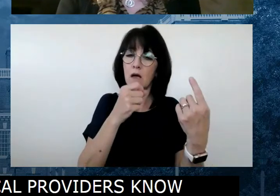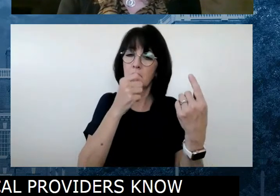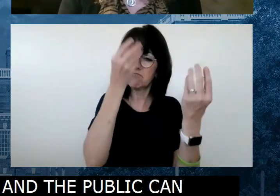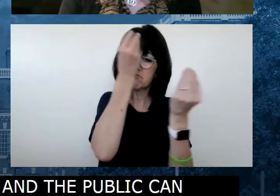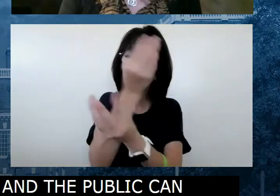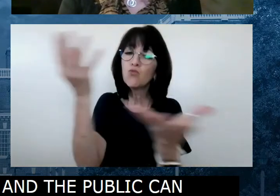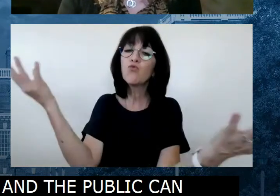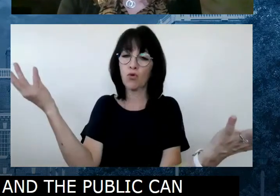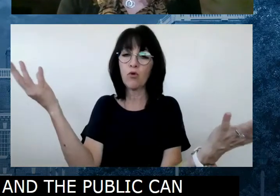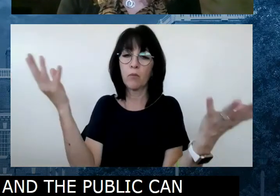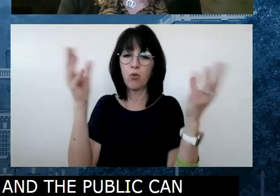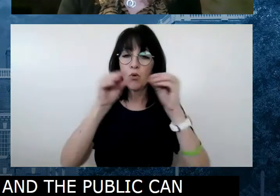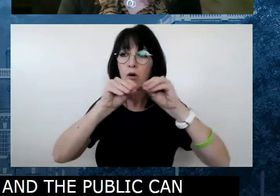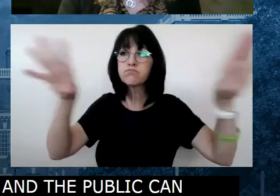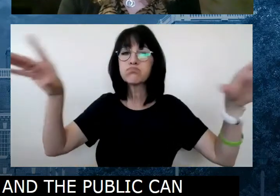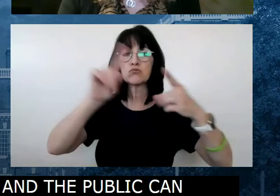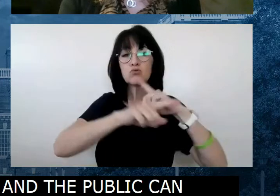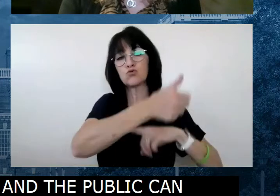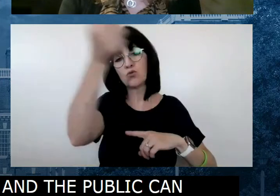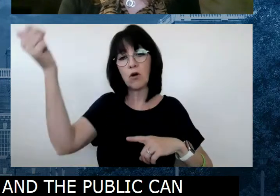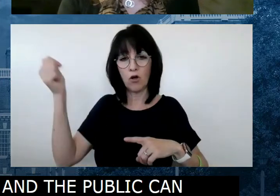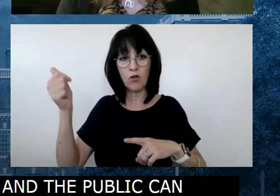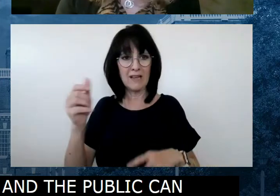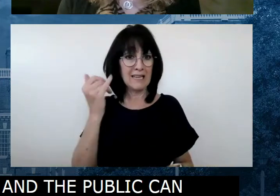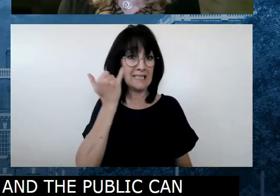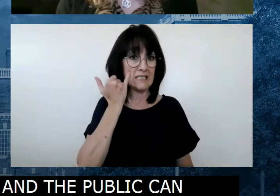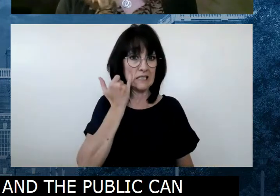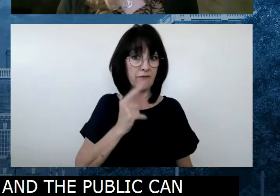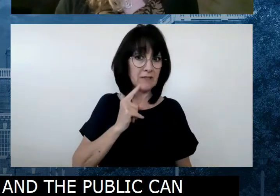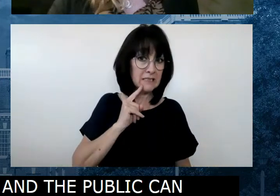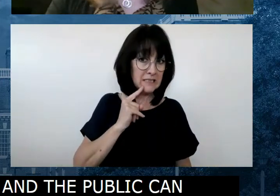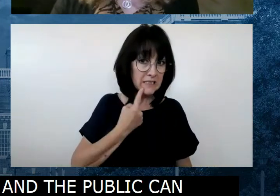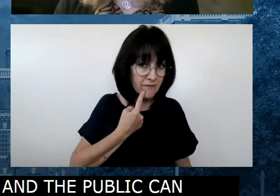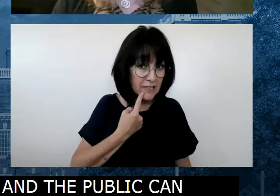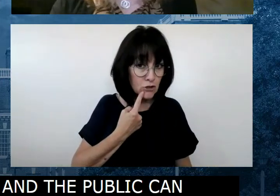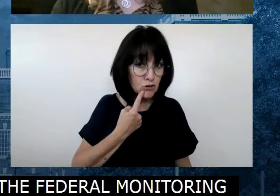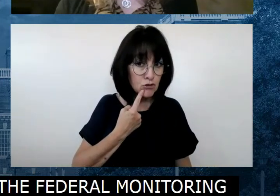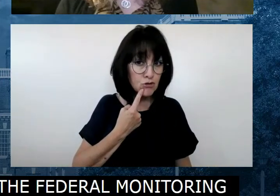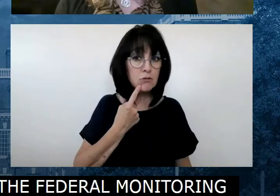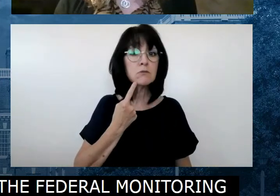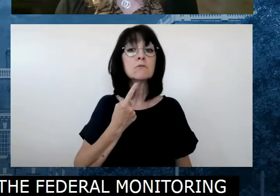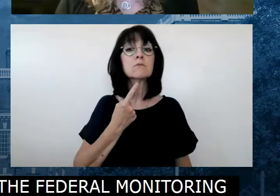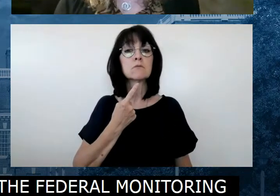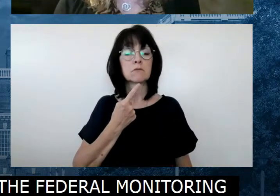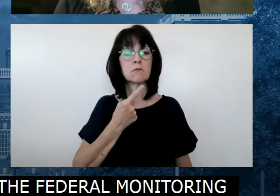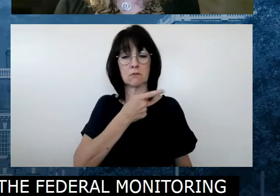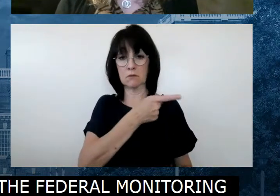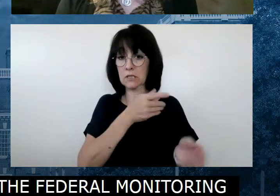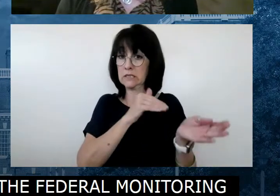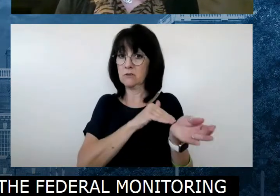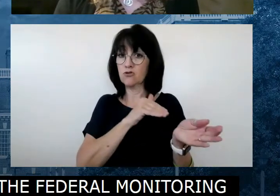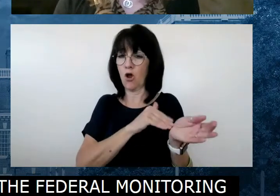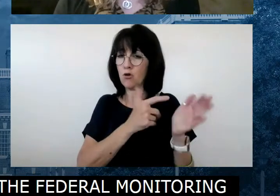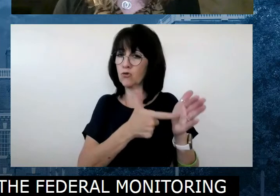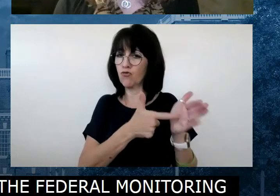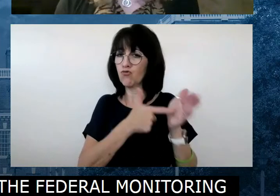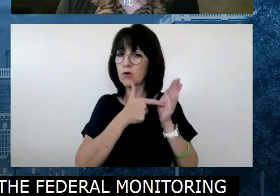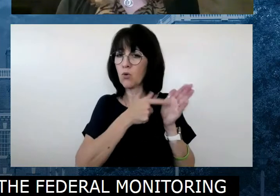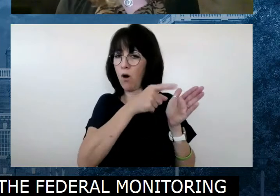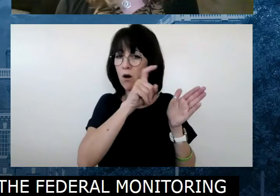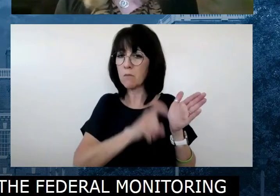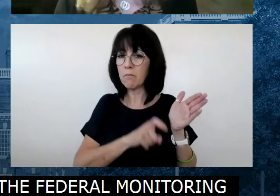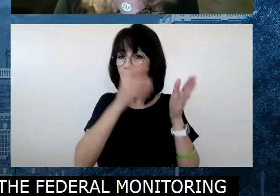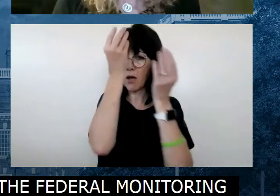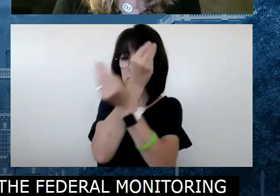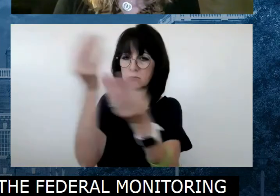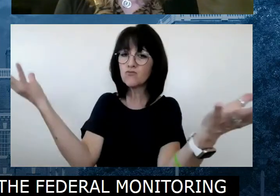there's severe adverse events, and doctors are required to report, and